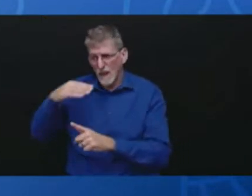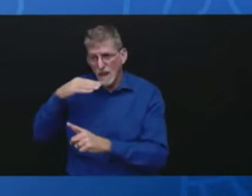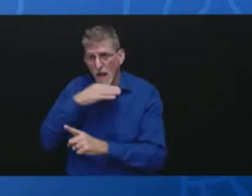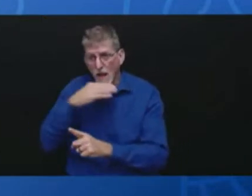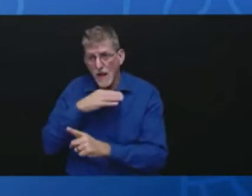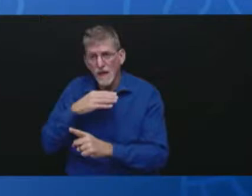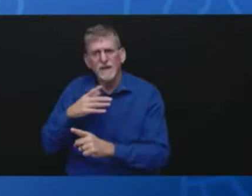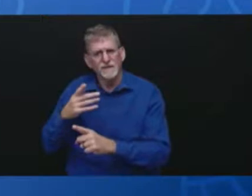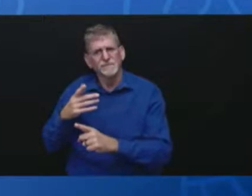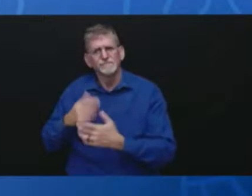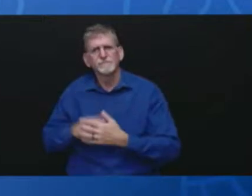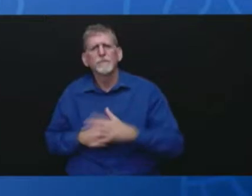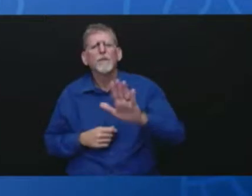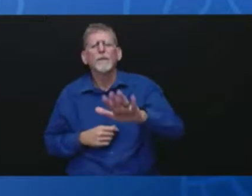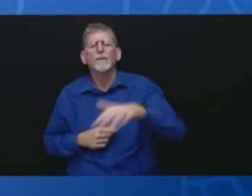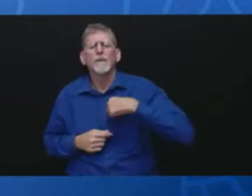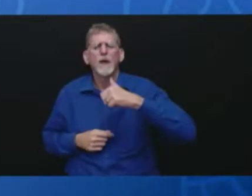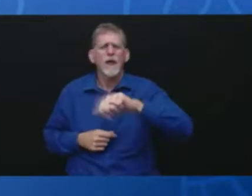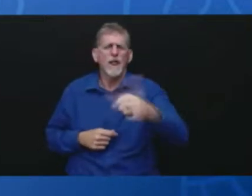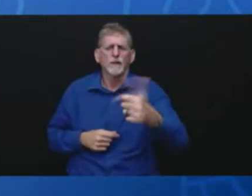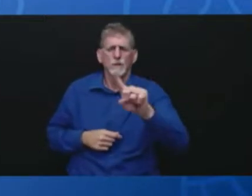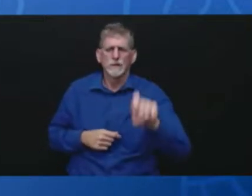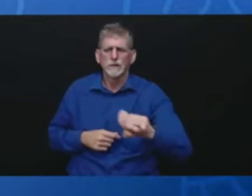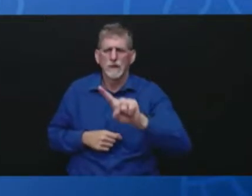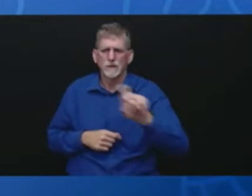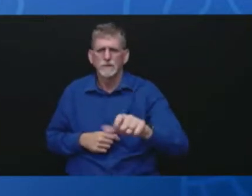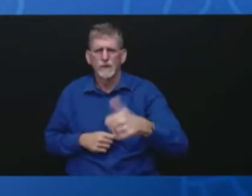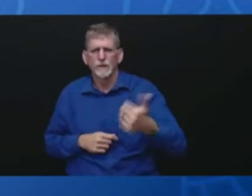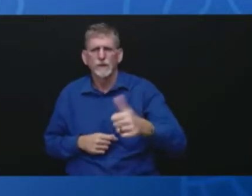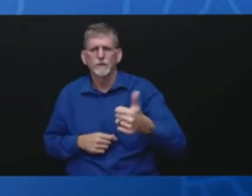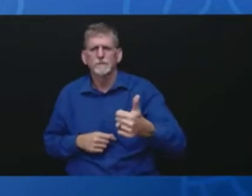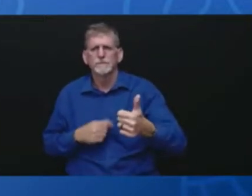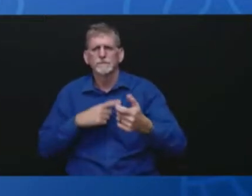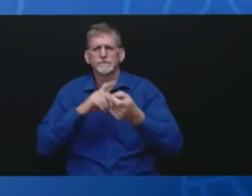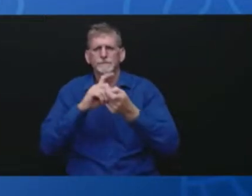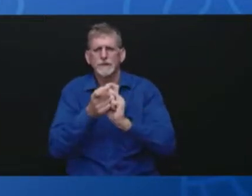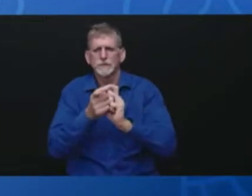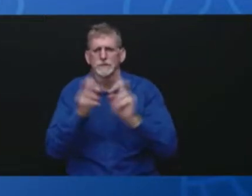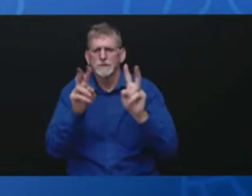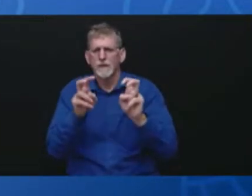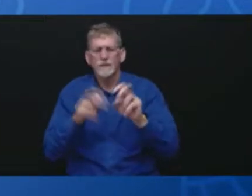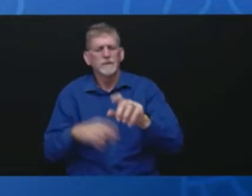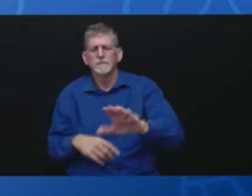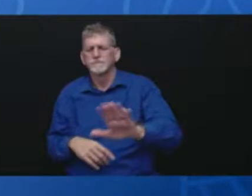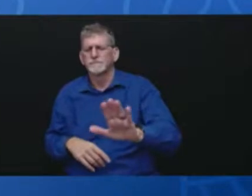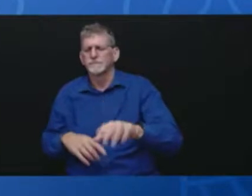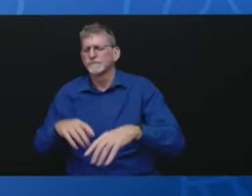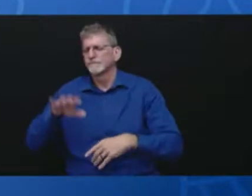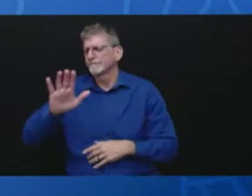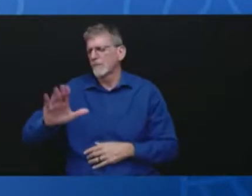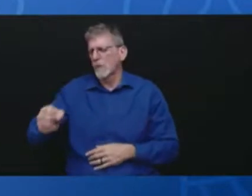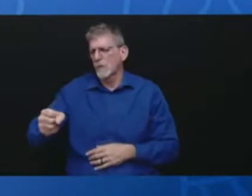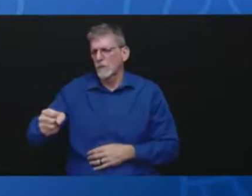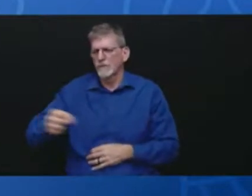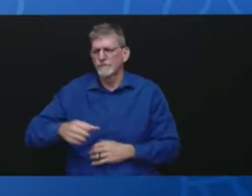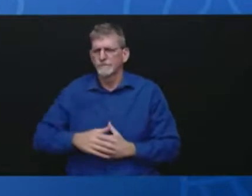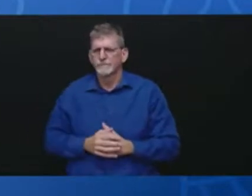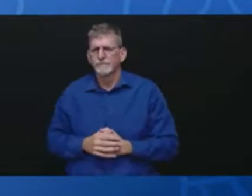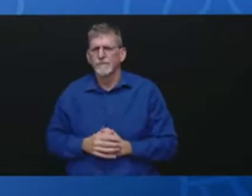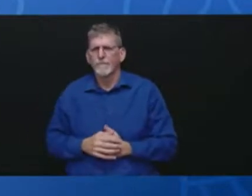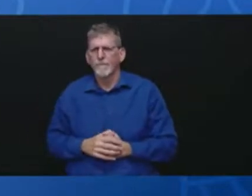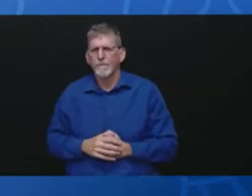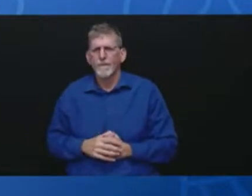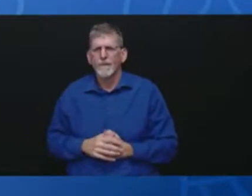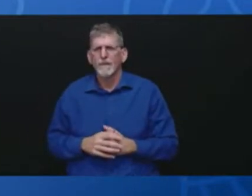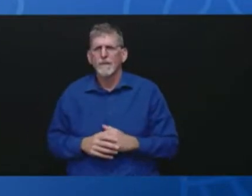I'm sorry. Clearly, well, hold on now. So keep that in mind. So now, Nadia, where were you going? Hold on. All of you,